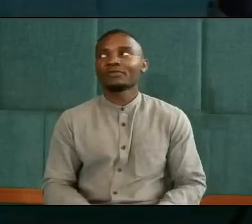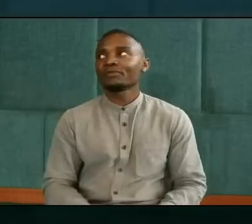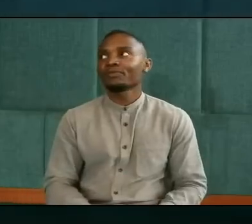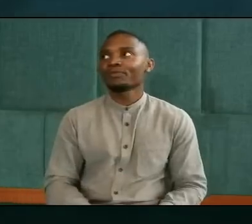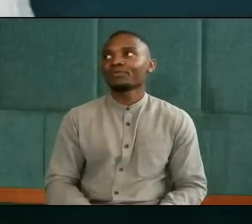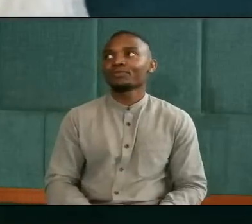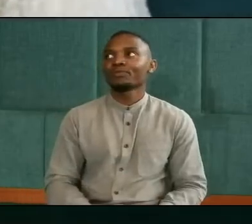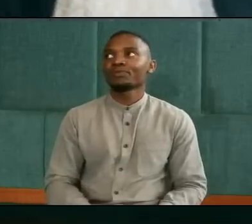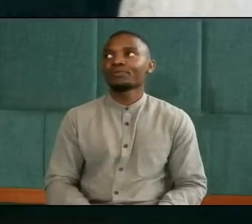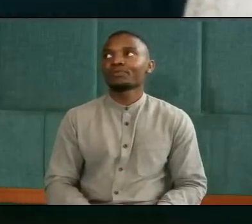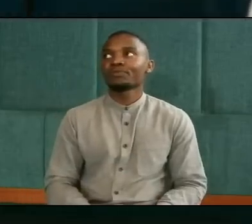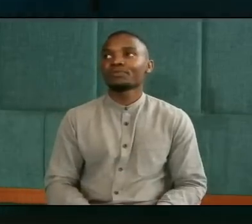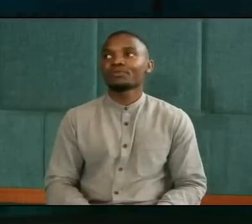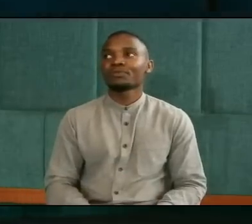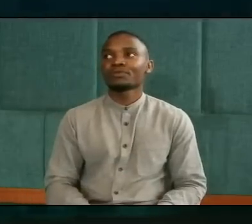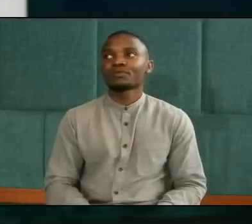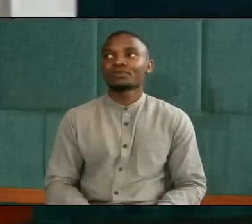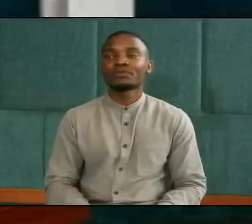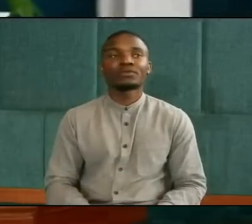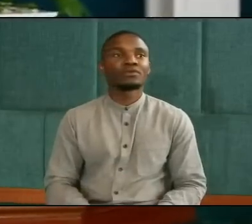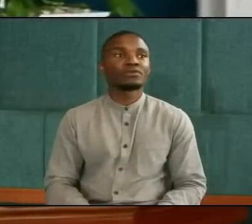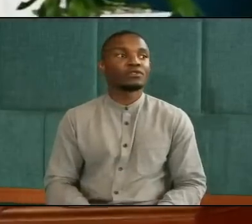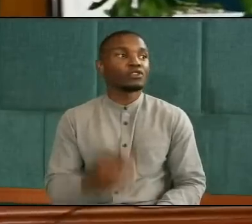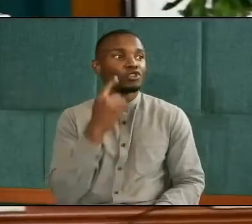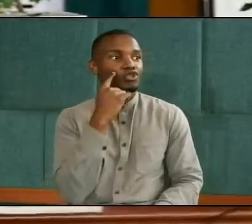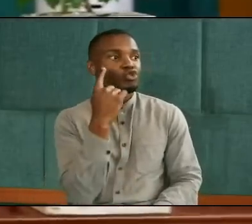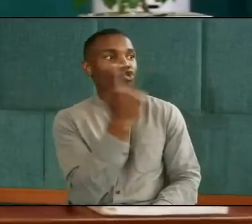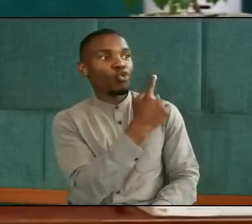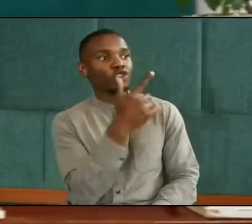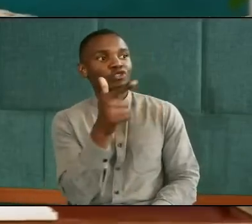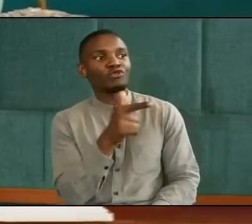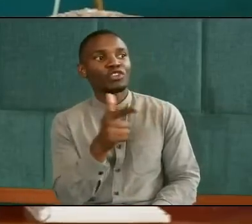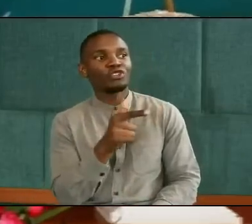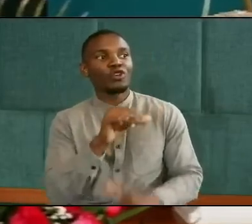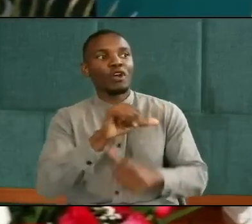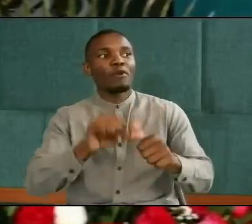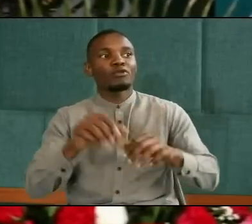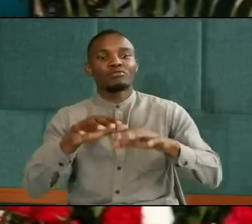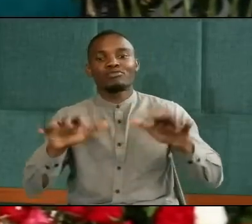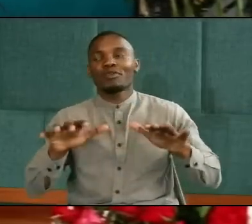happened. Guys, could you roll that for them?